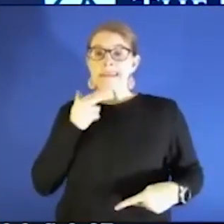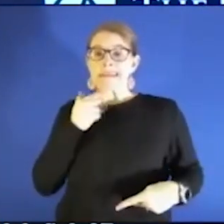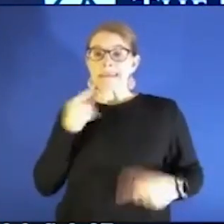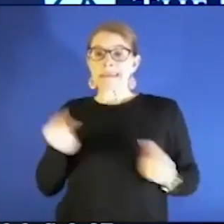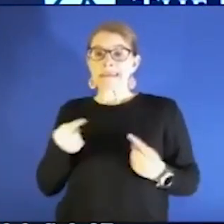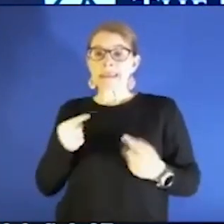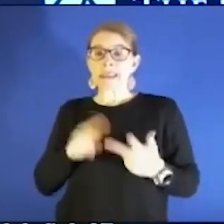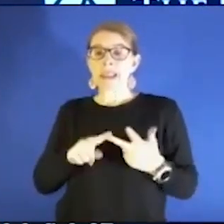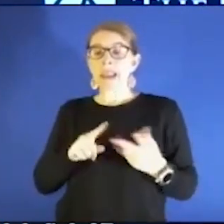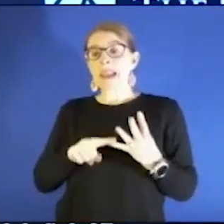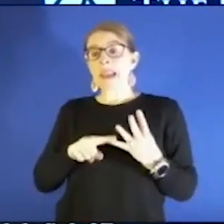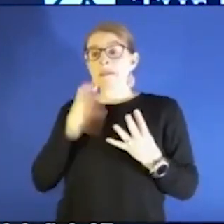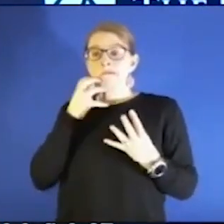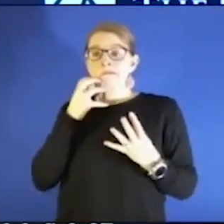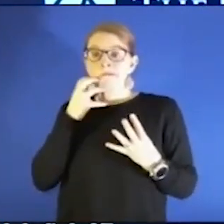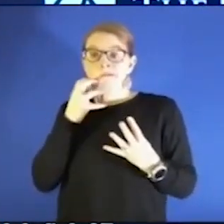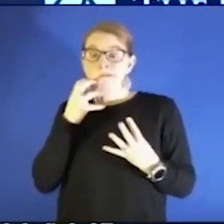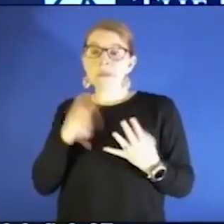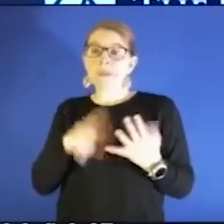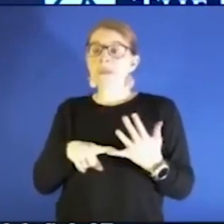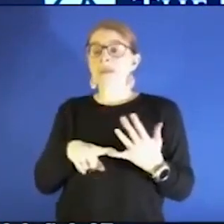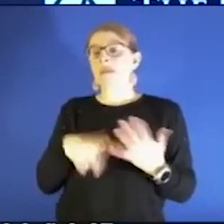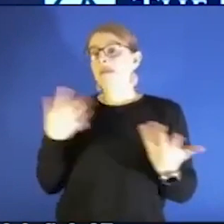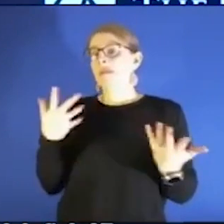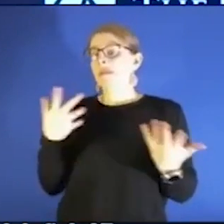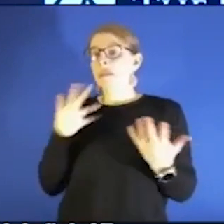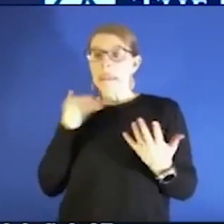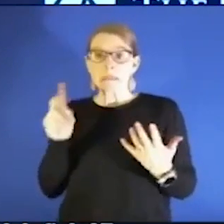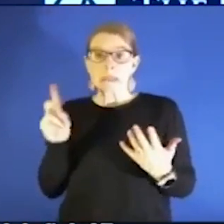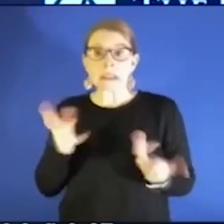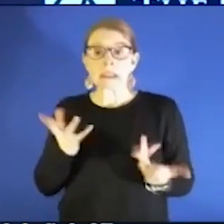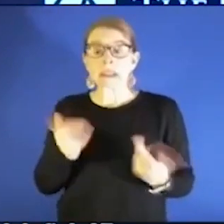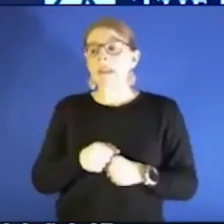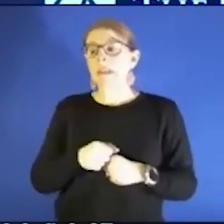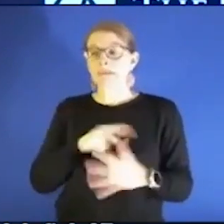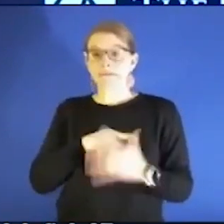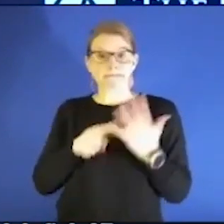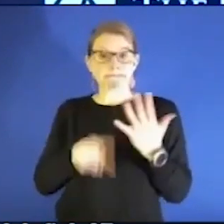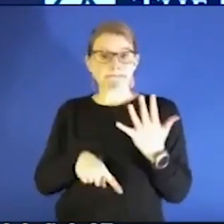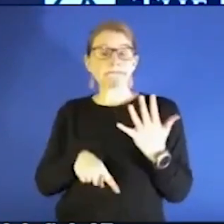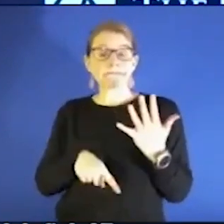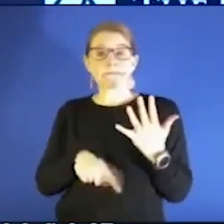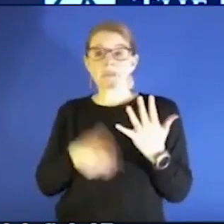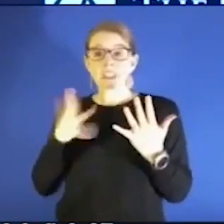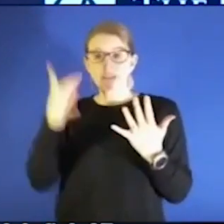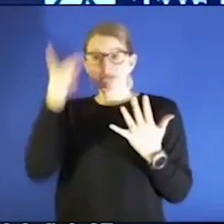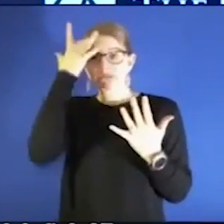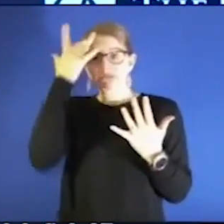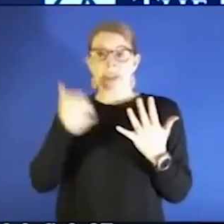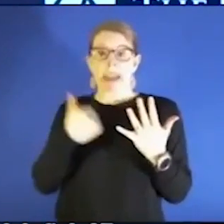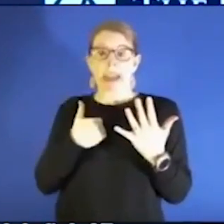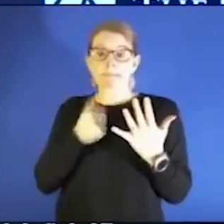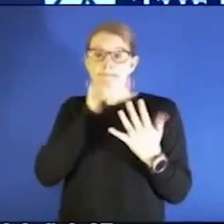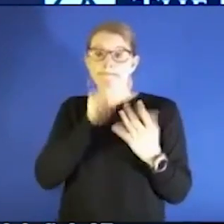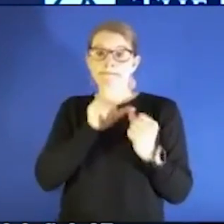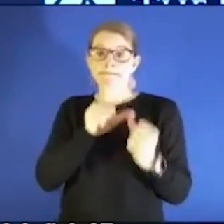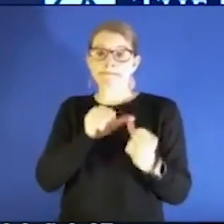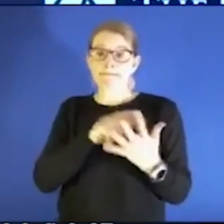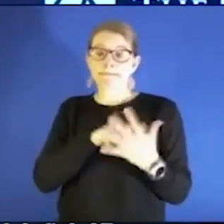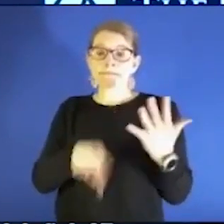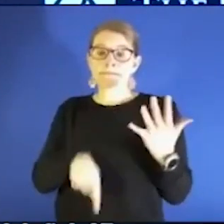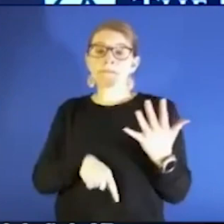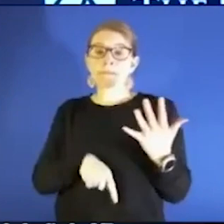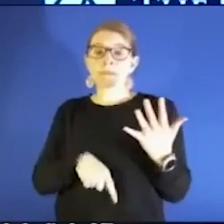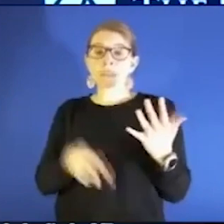morbid obesity. Those were all comorbidities that I saw in our current patient population. And I think that is fairly consistent with what I've seen and heard